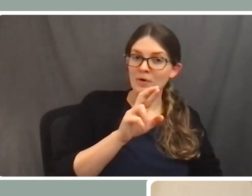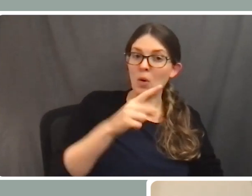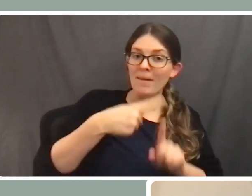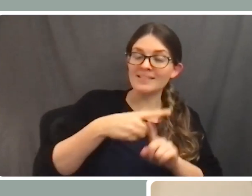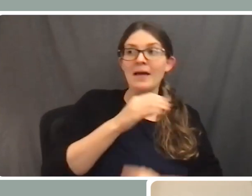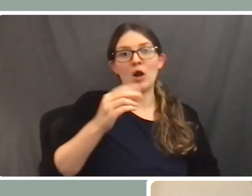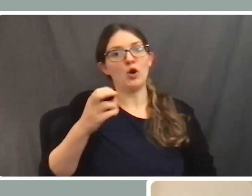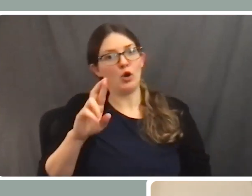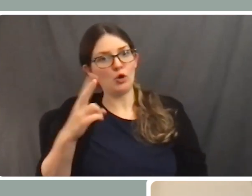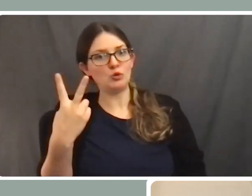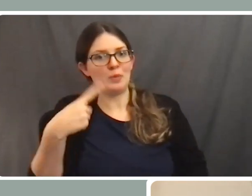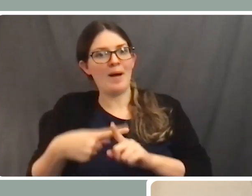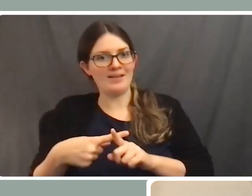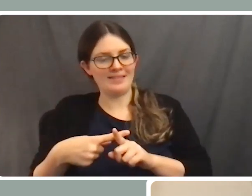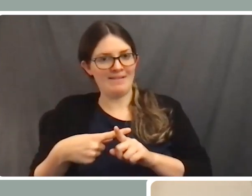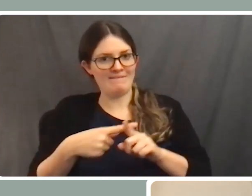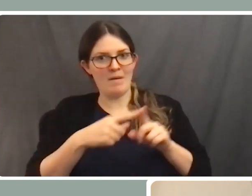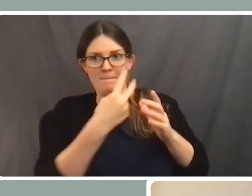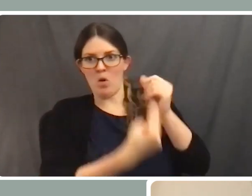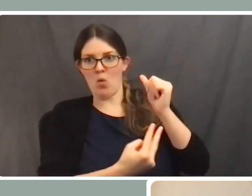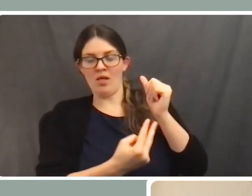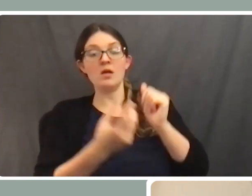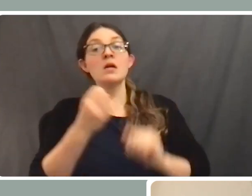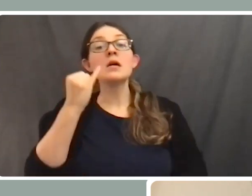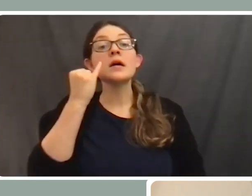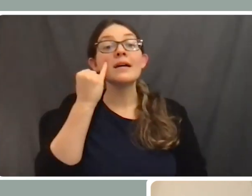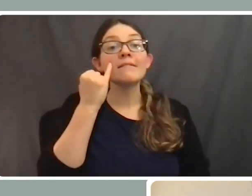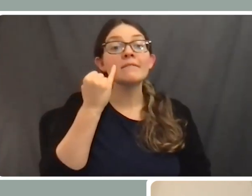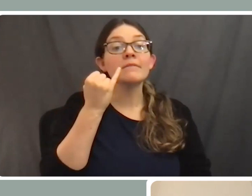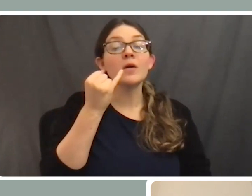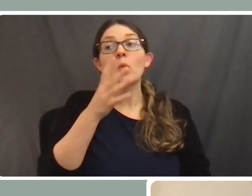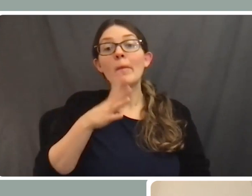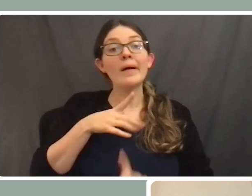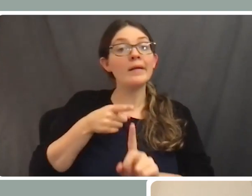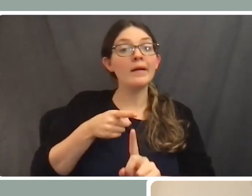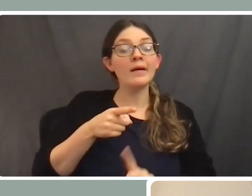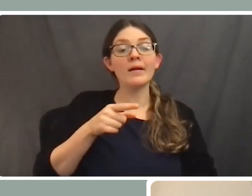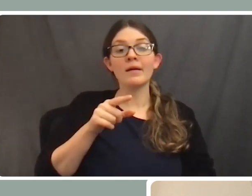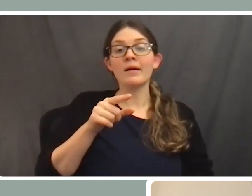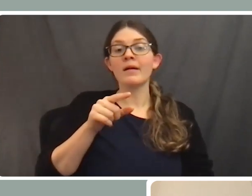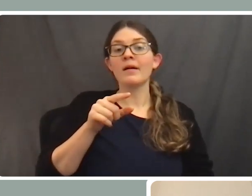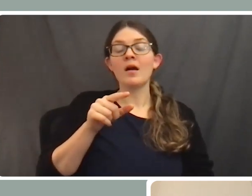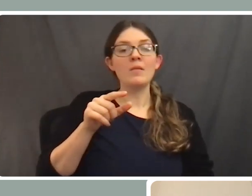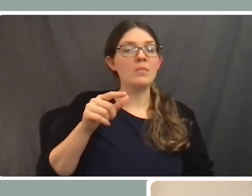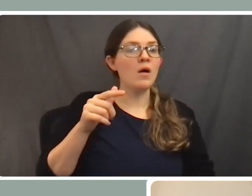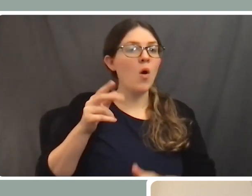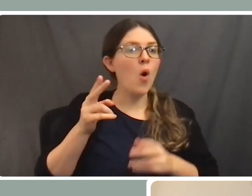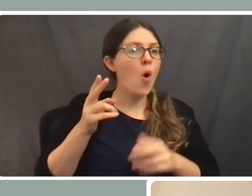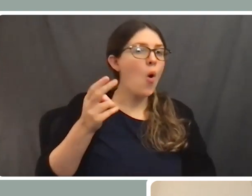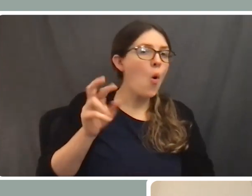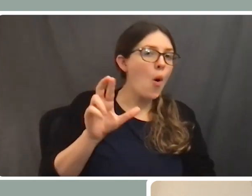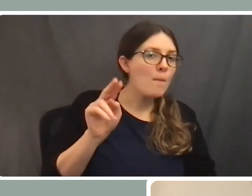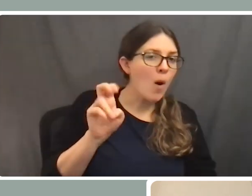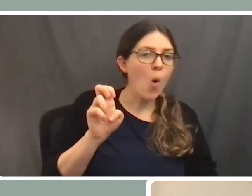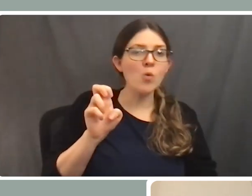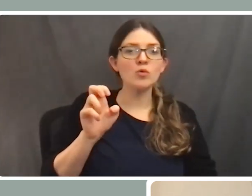we really almost never consider it in a woman with a hormone receptor negative, estrogen receptor, progesterone receptor negative, HER2 positive breast